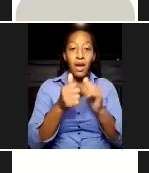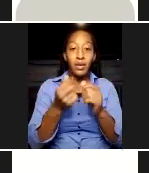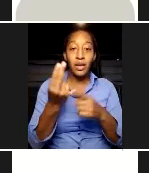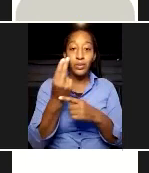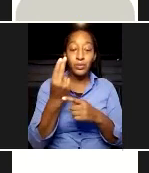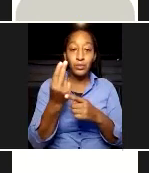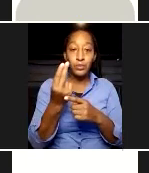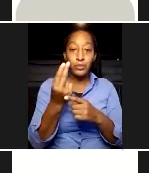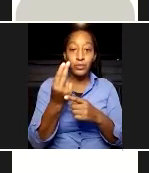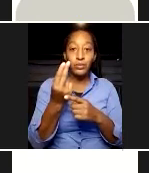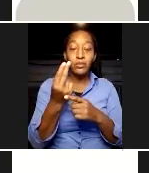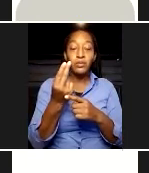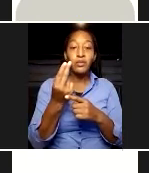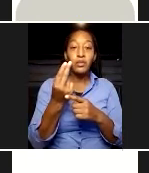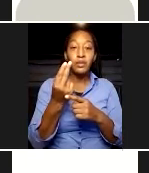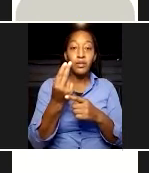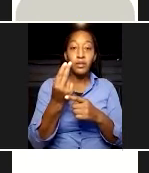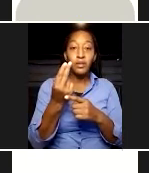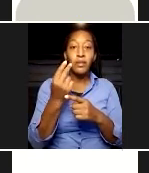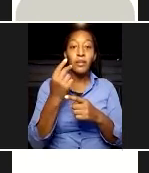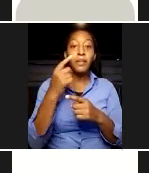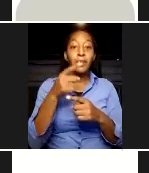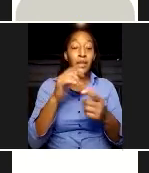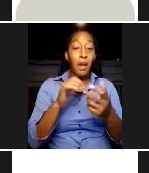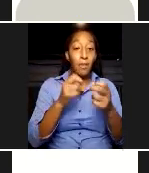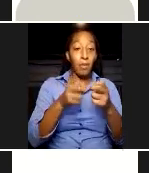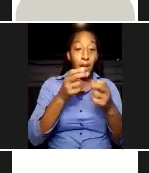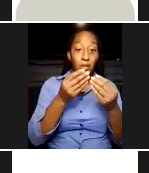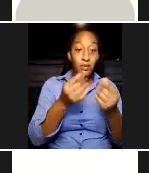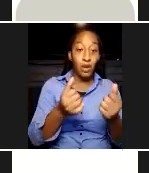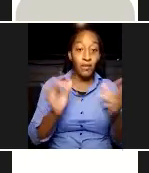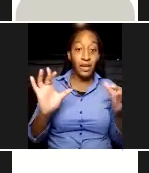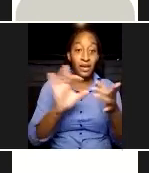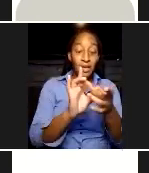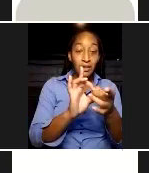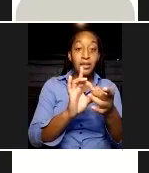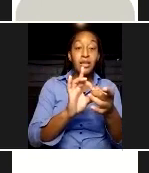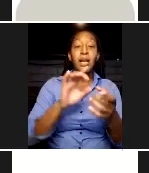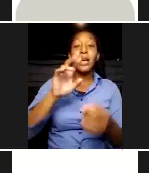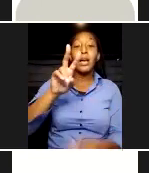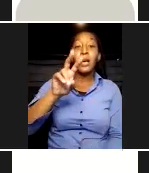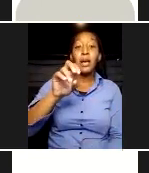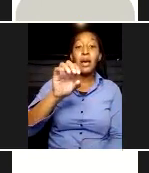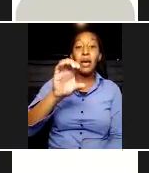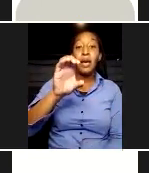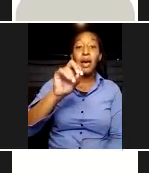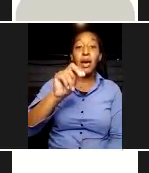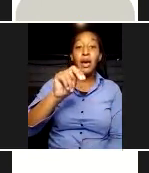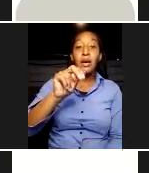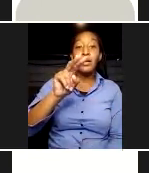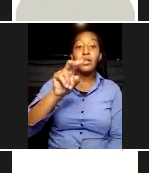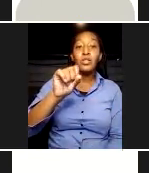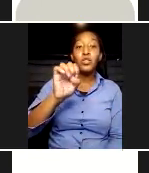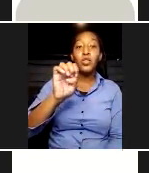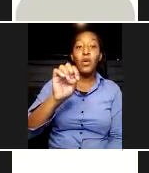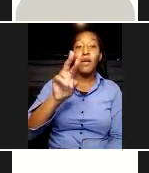we can solve problems with momentum conservation, and also we'll look at how we solve problems using the momentum